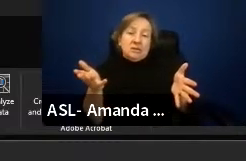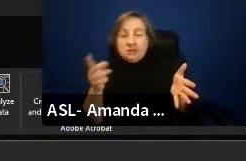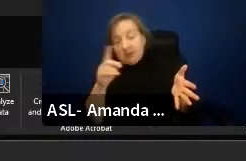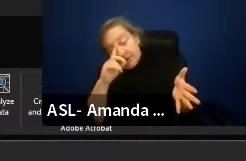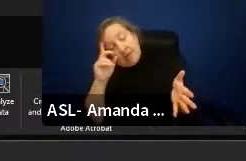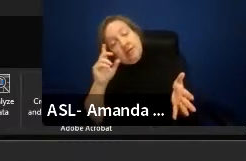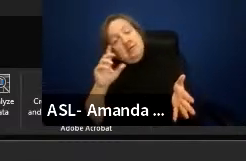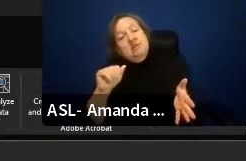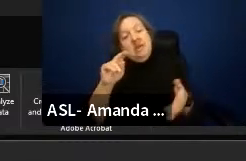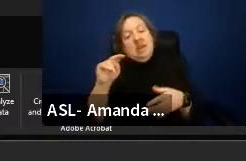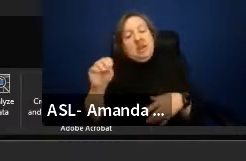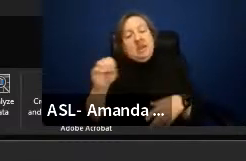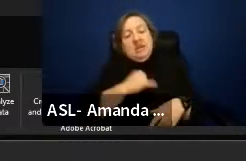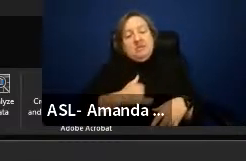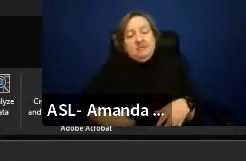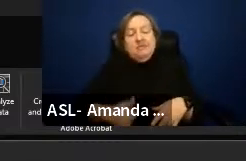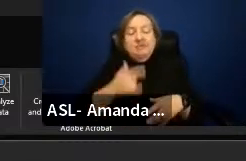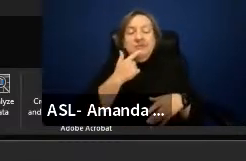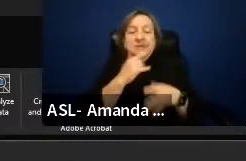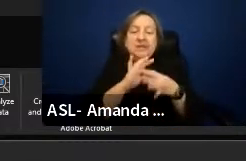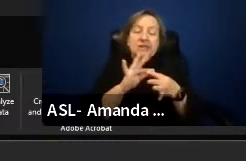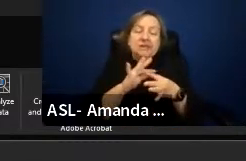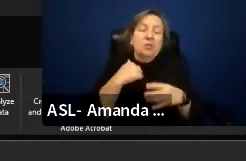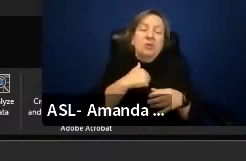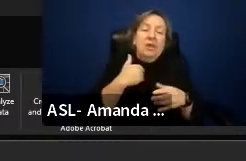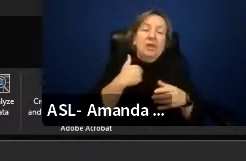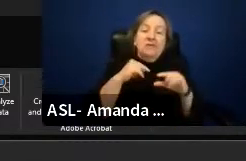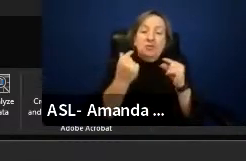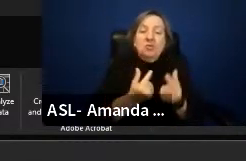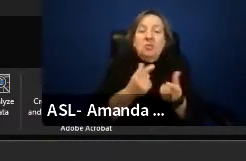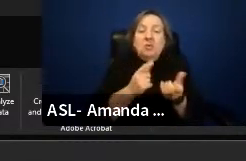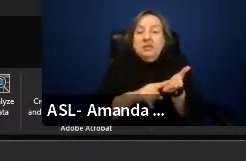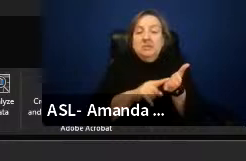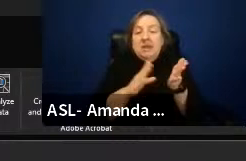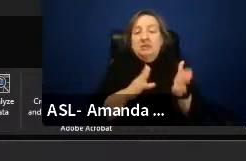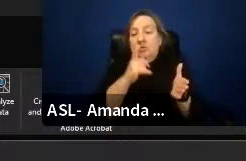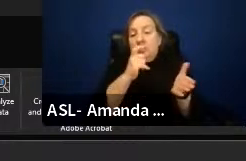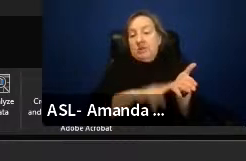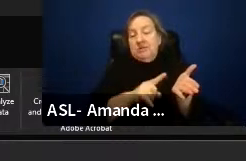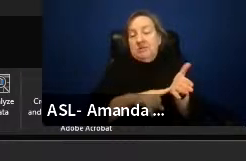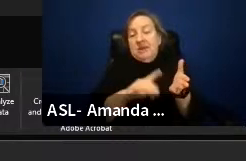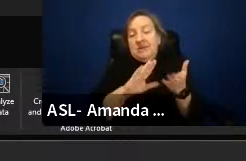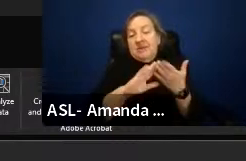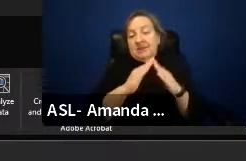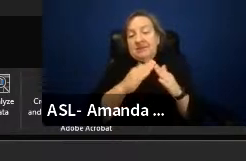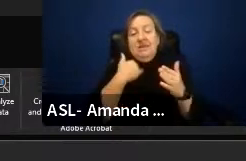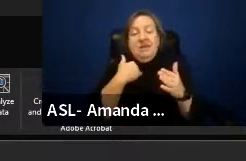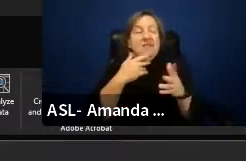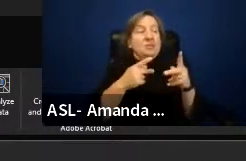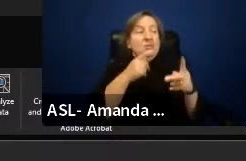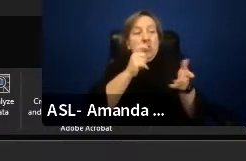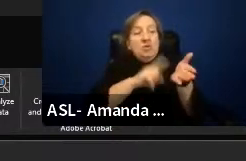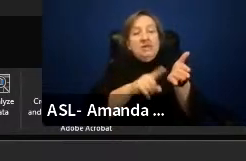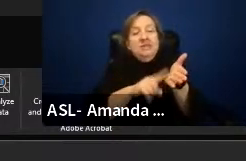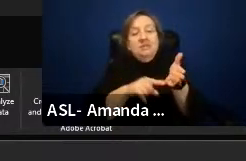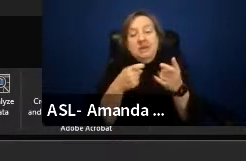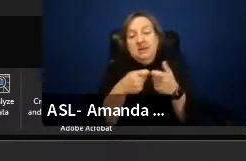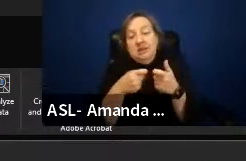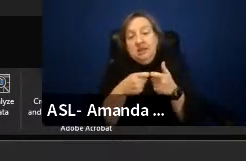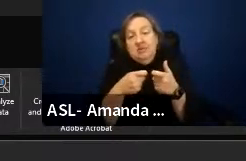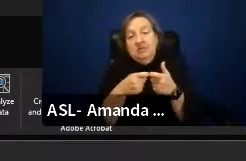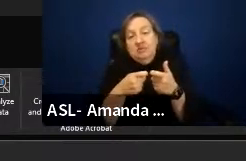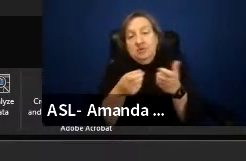we have a group of inspectors at the city that go out and inspect electrical, for example. Surely